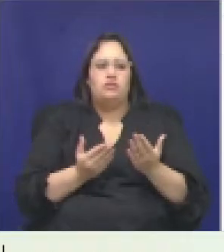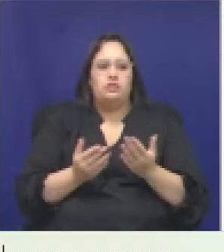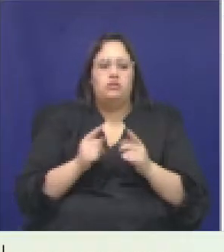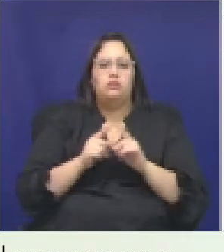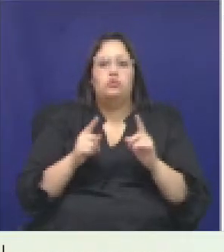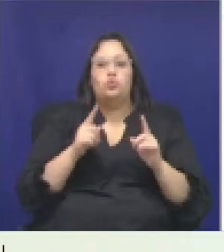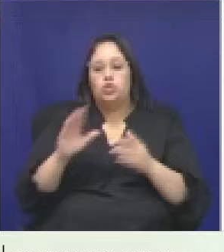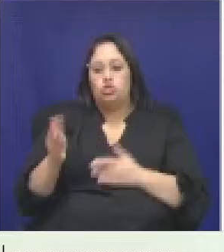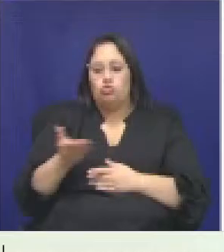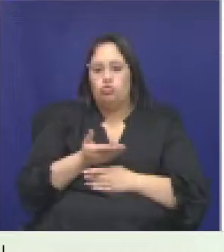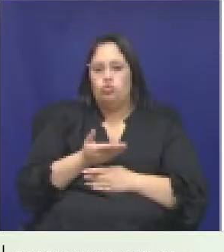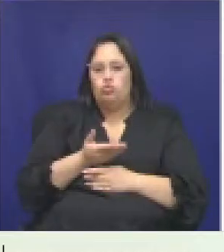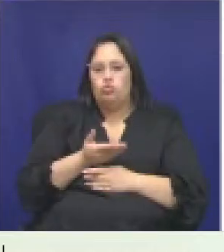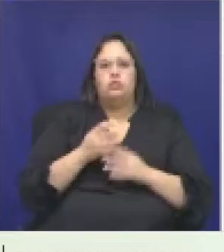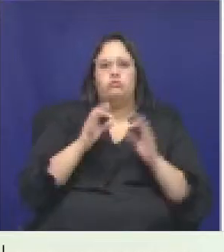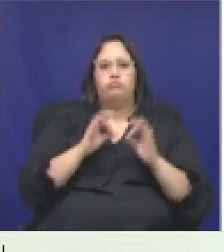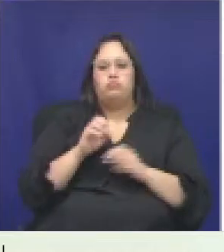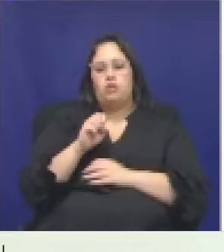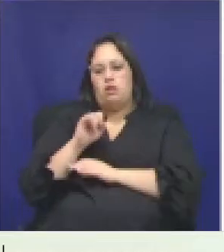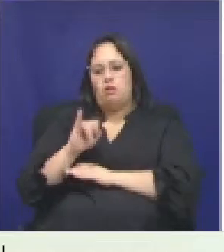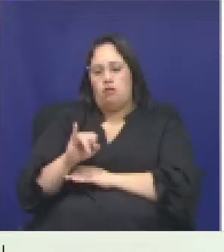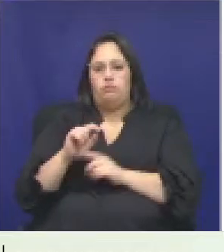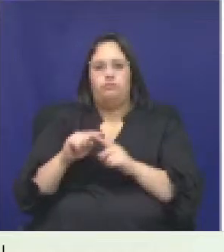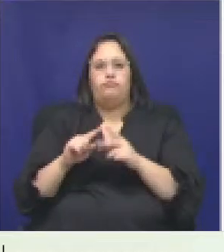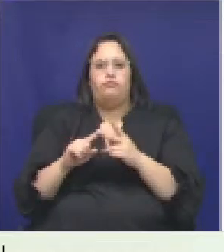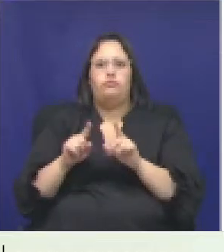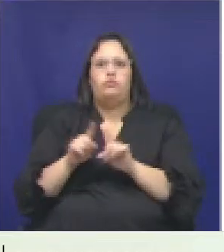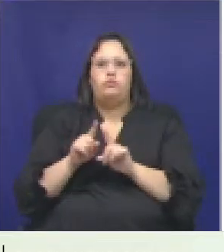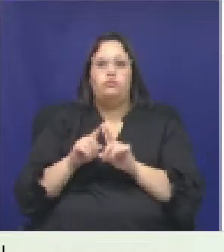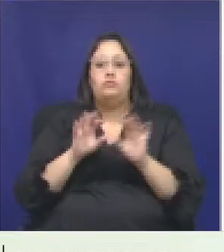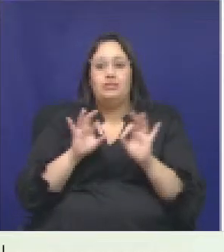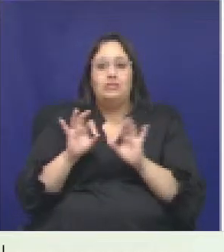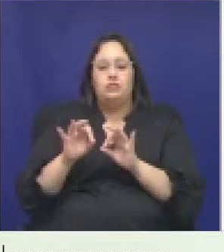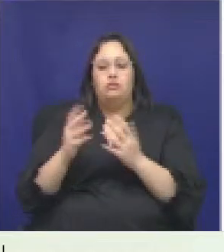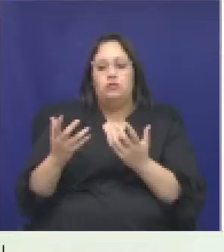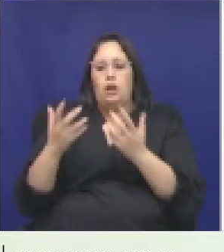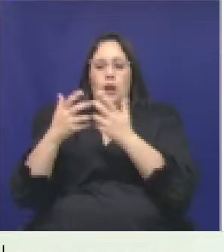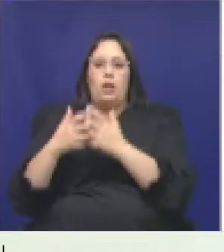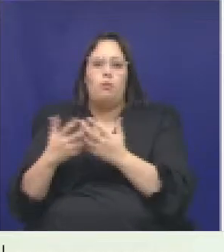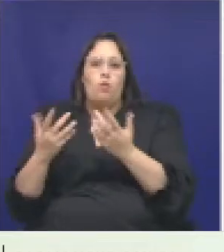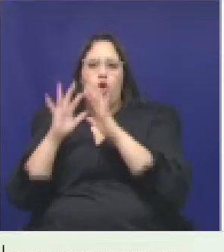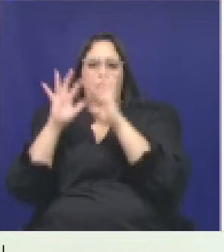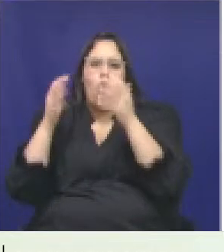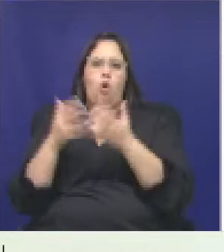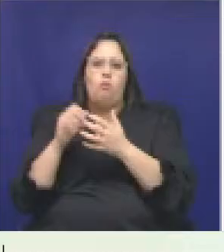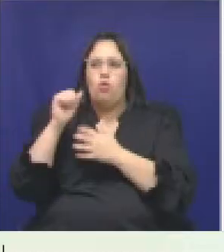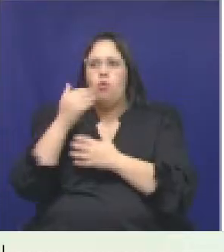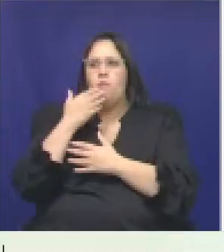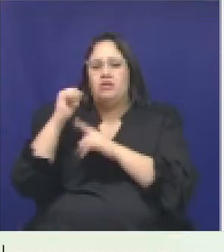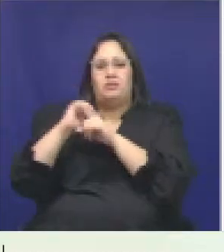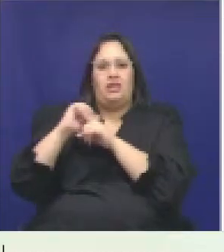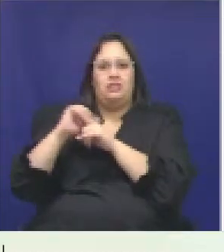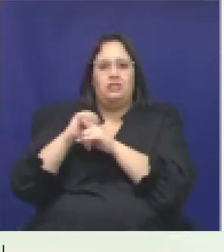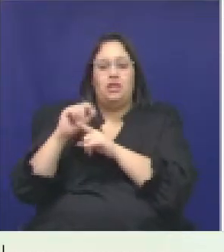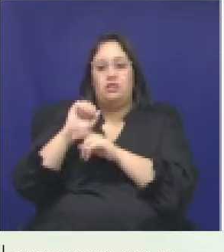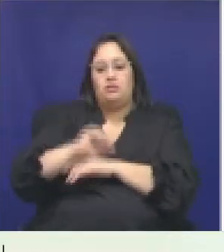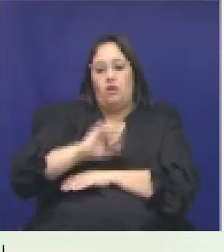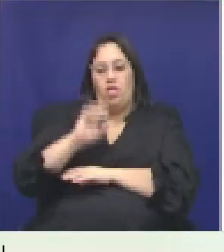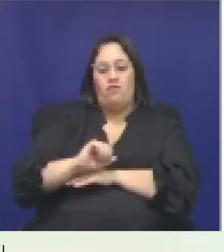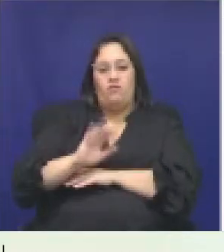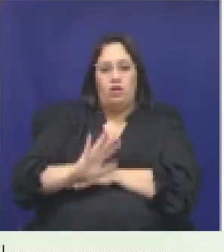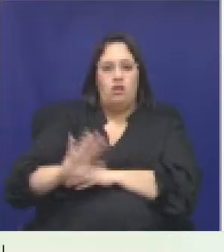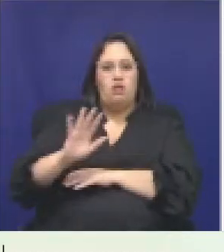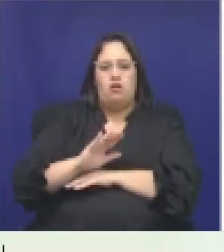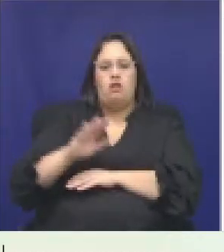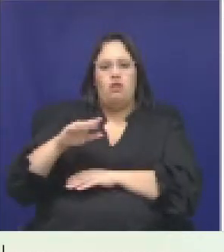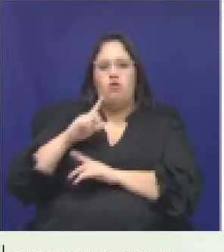in introducing artificial intelligence. This is in line with global best practices, and South Africa must